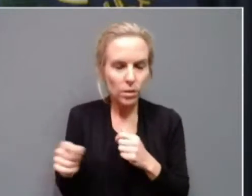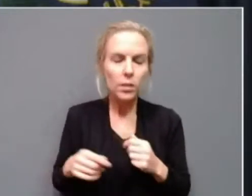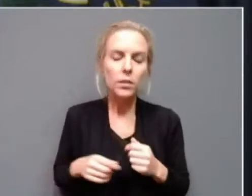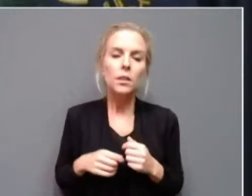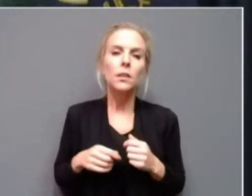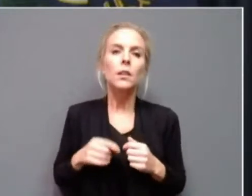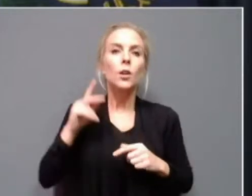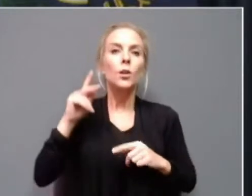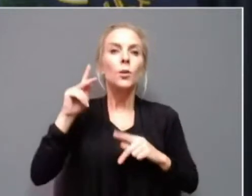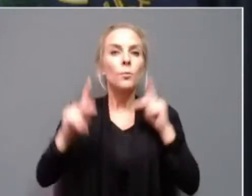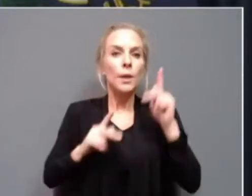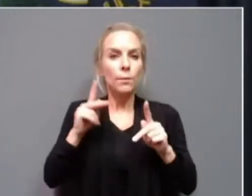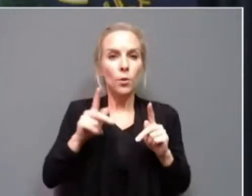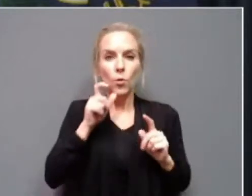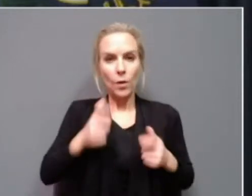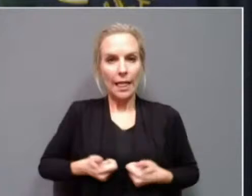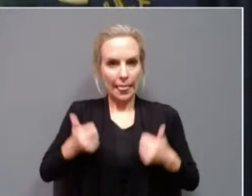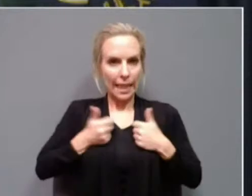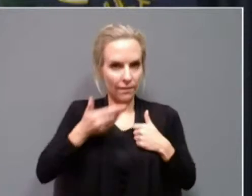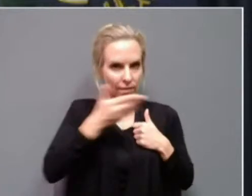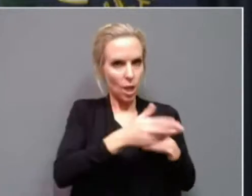that live in nursing homes,